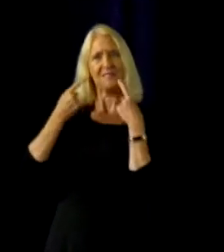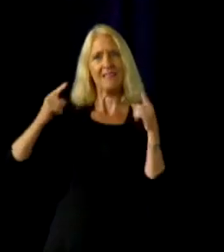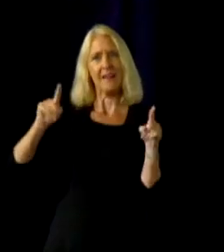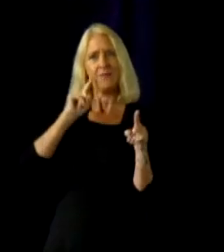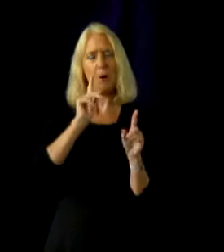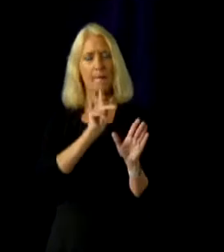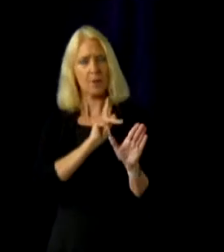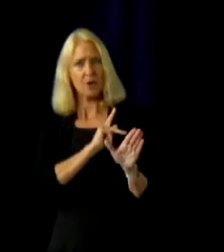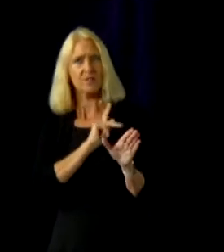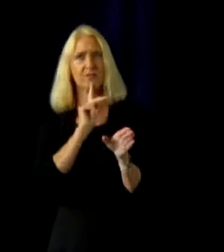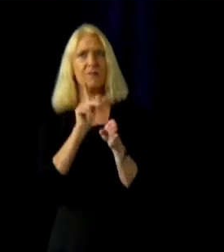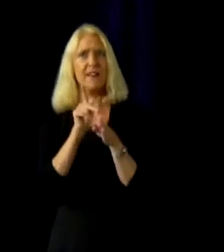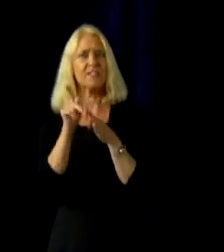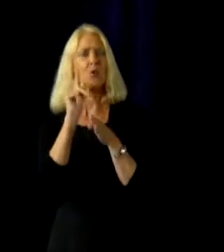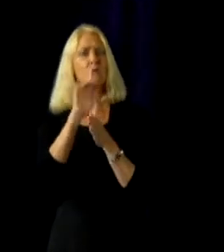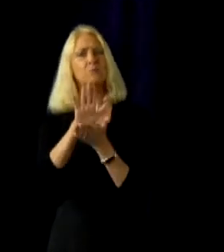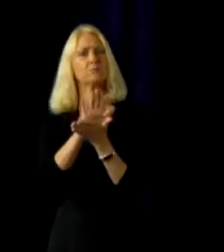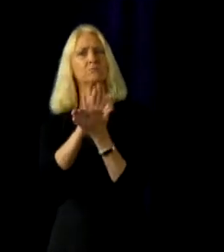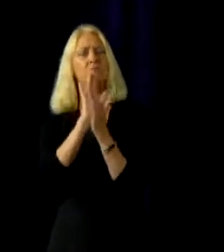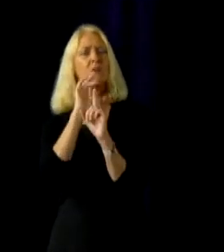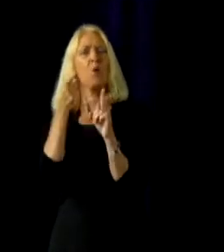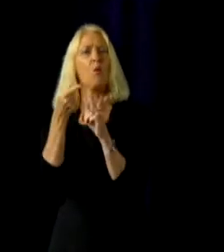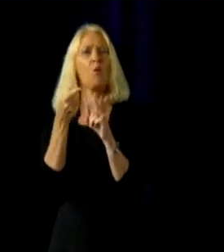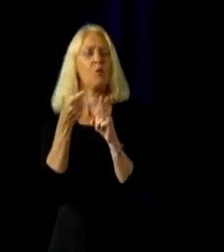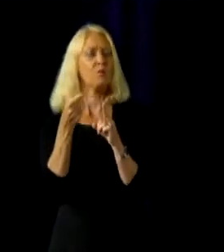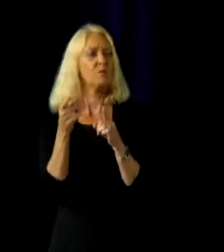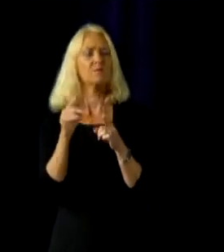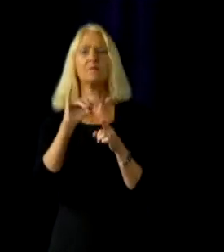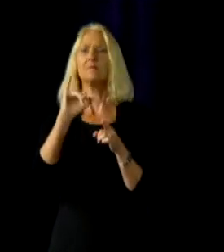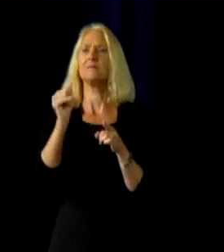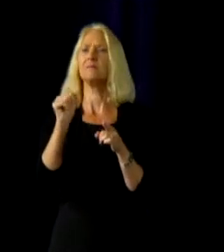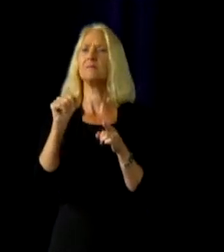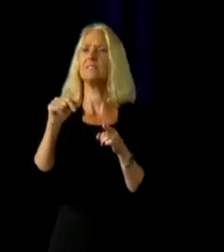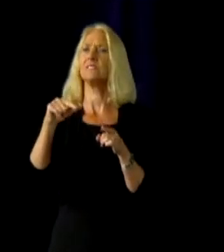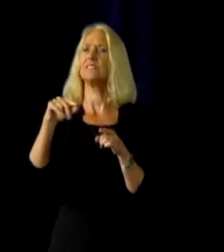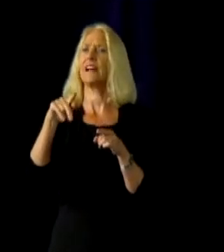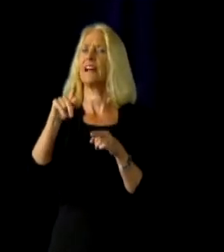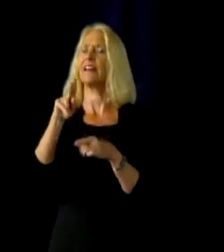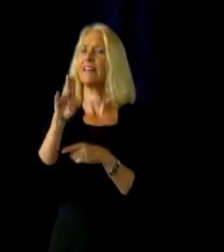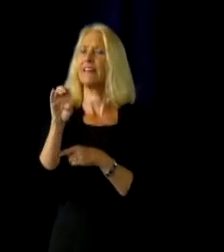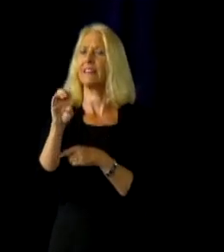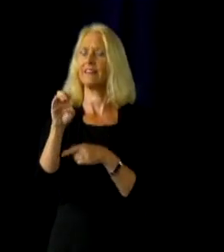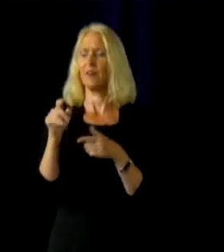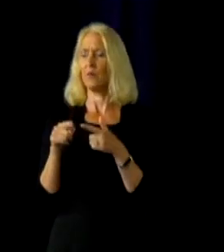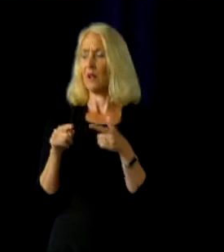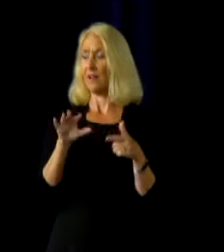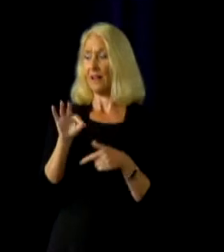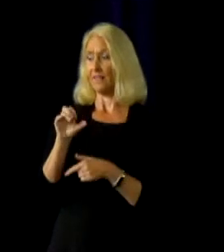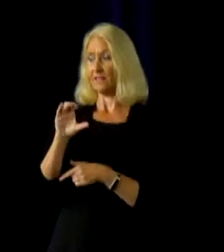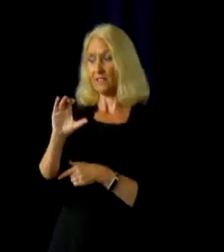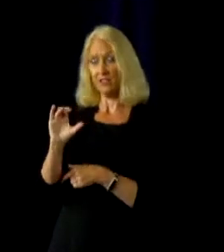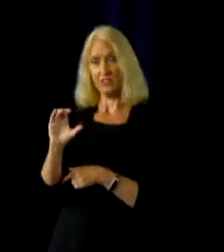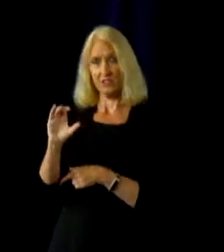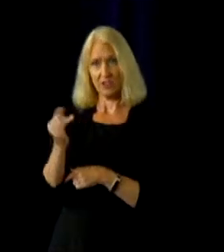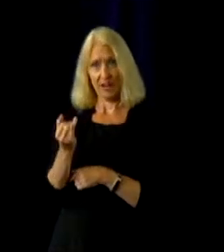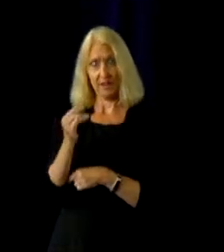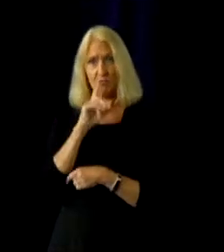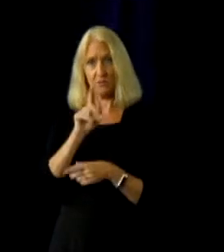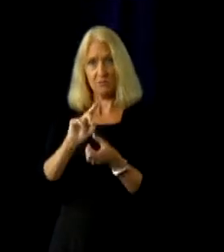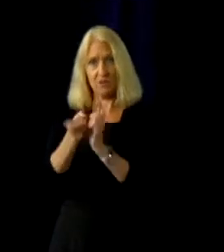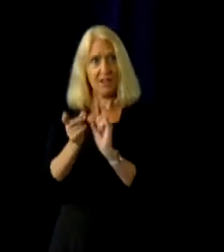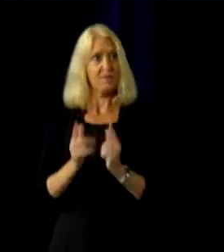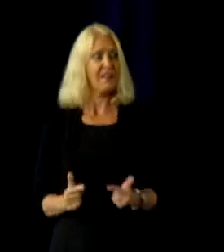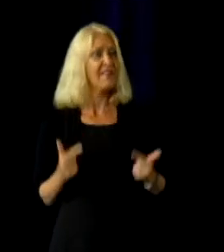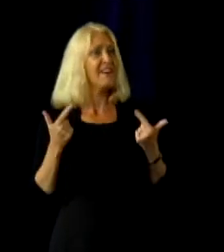and/or academic goals. Jacqueline? Well, FSCJ was a pretty large game changer for me. It allowed me to